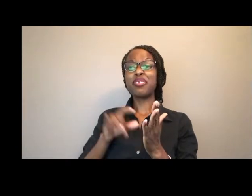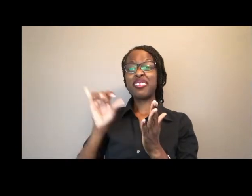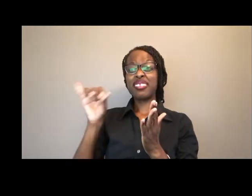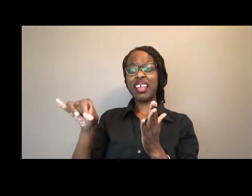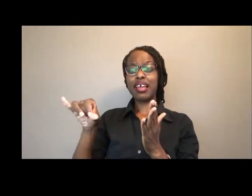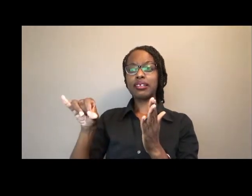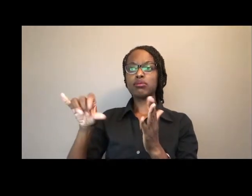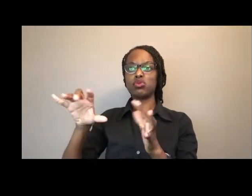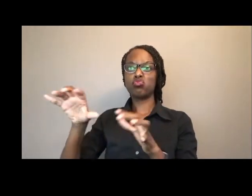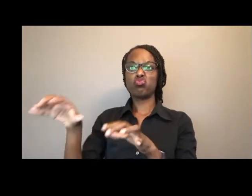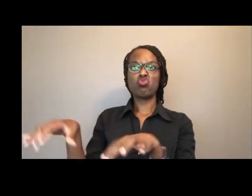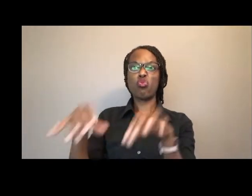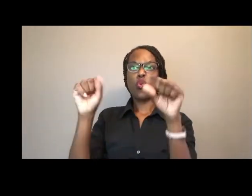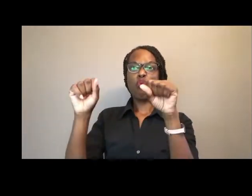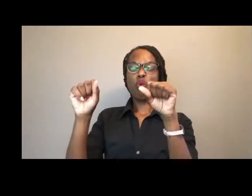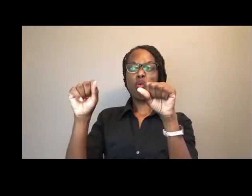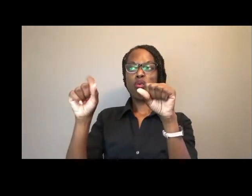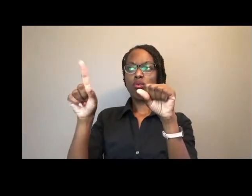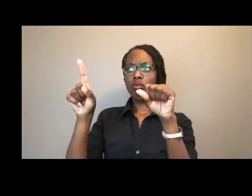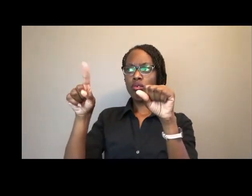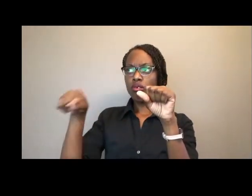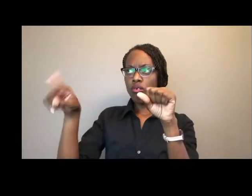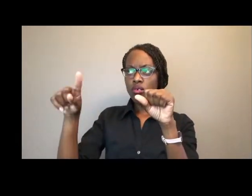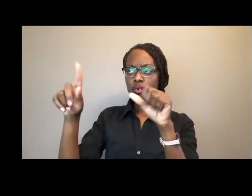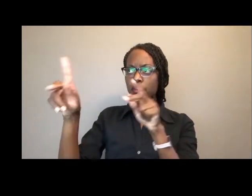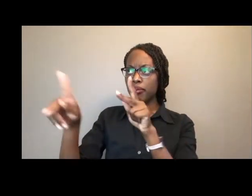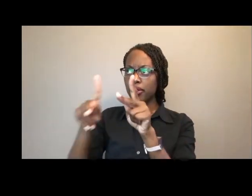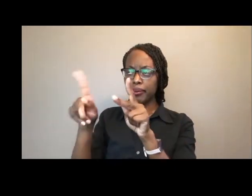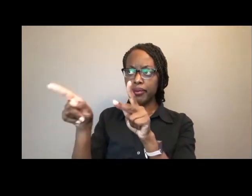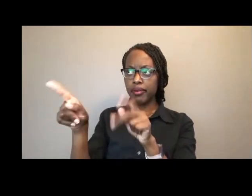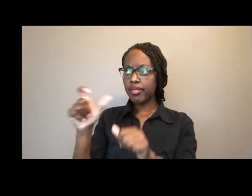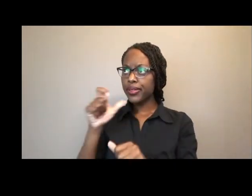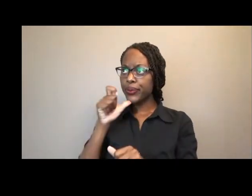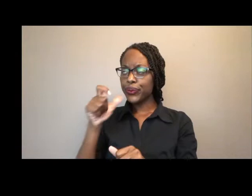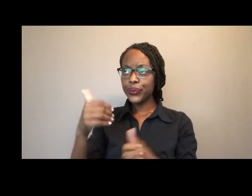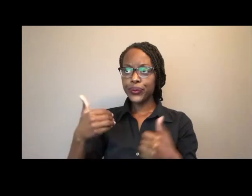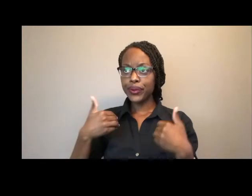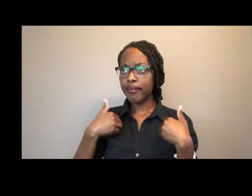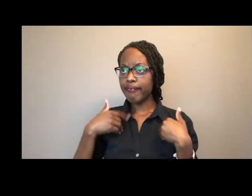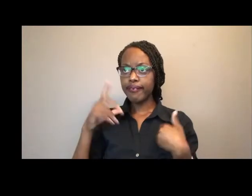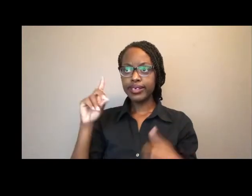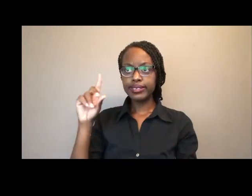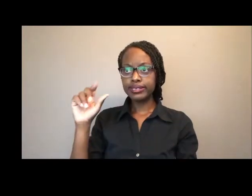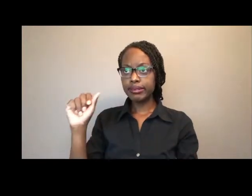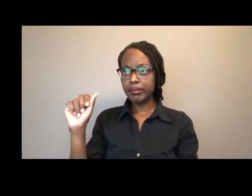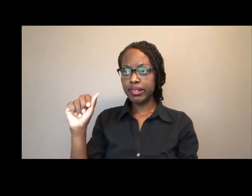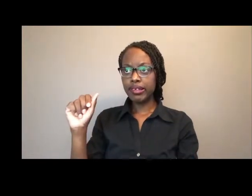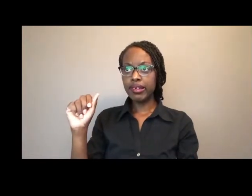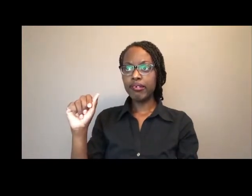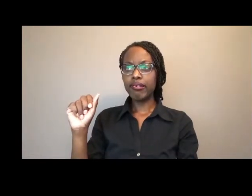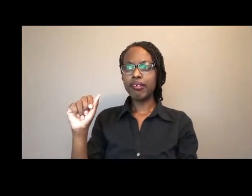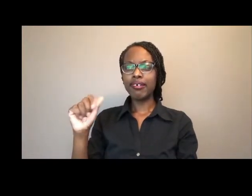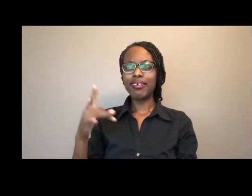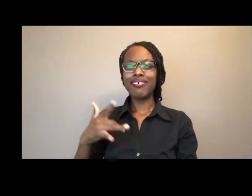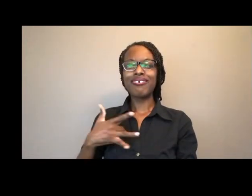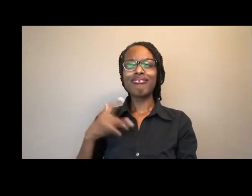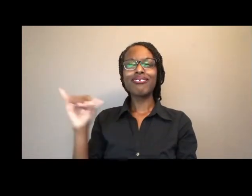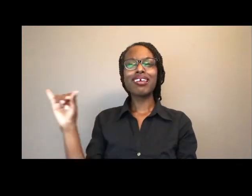who do not have a disability. We're